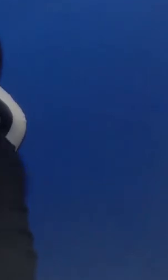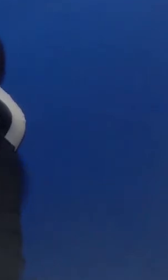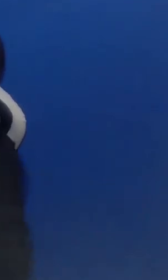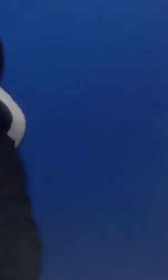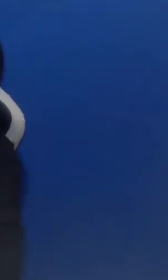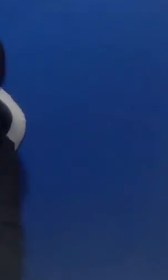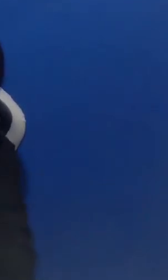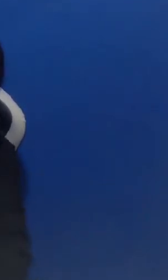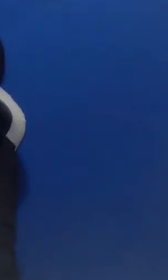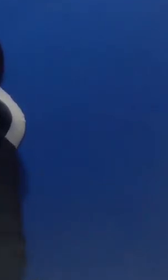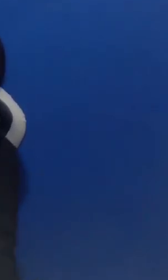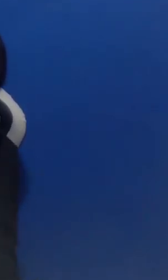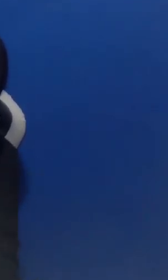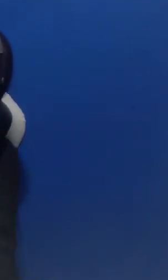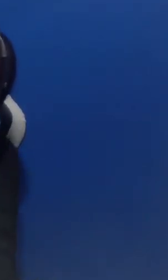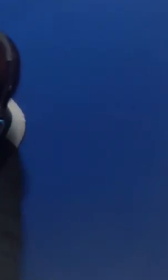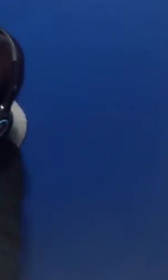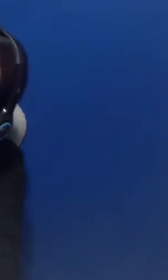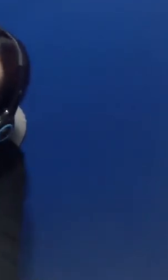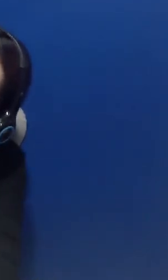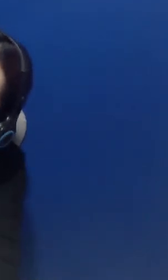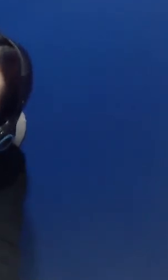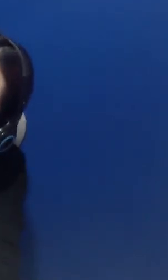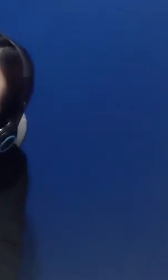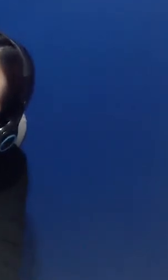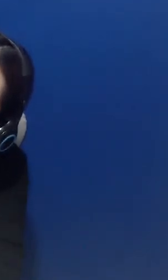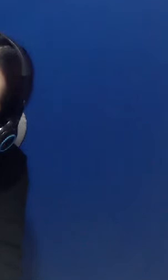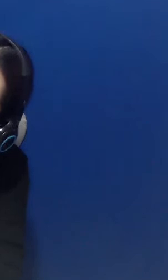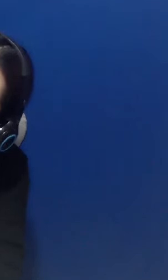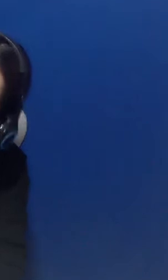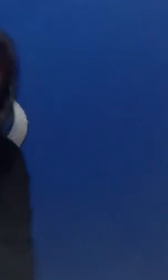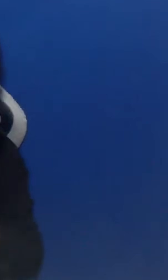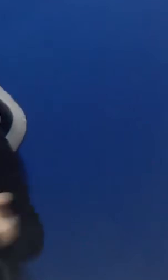Great, thank you very much. Thank you, Daniel.